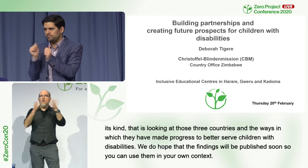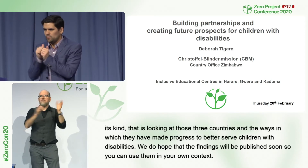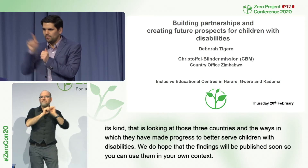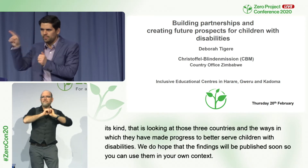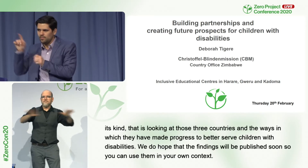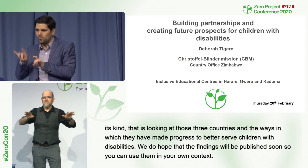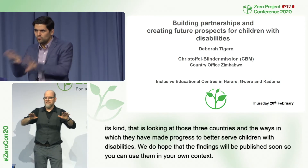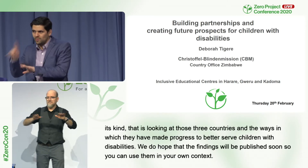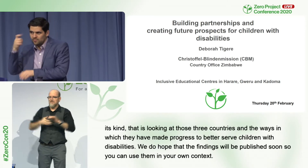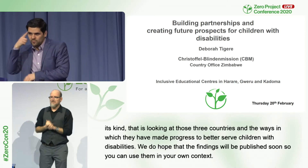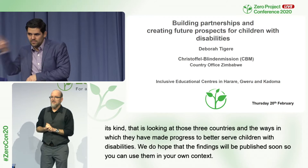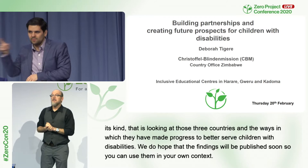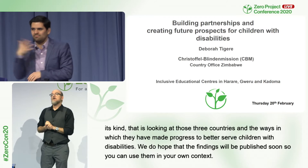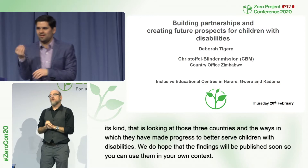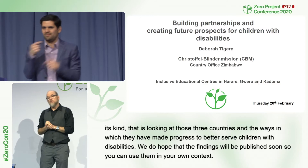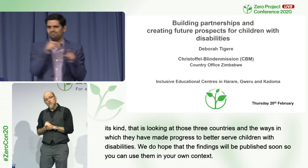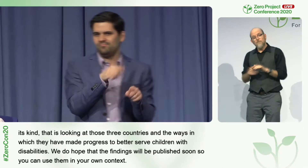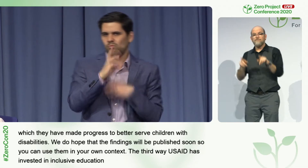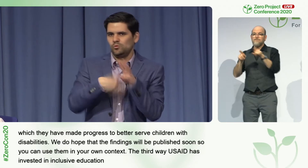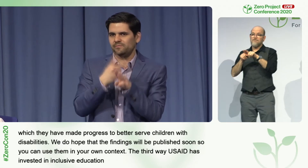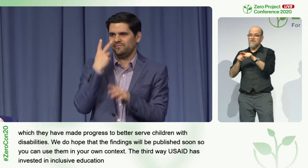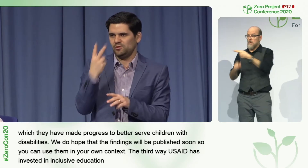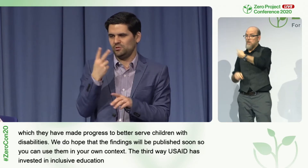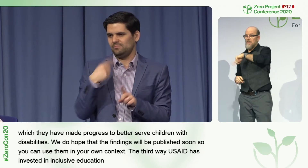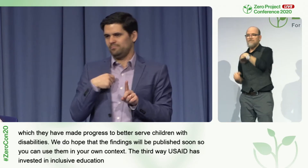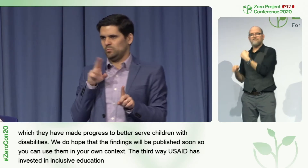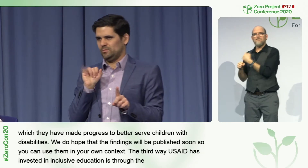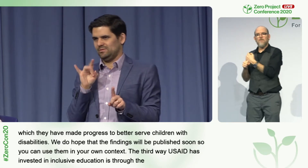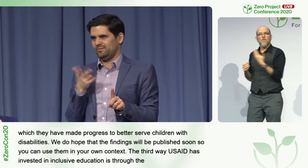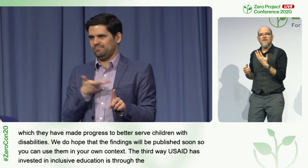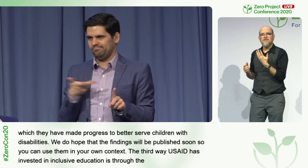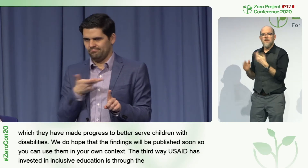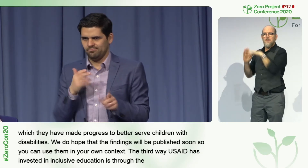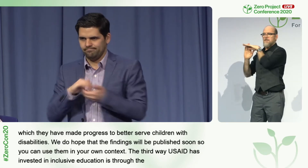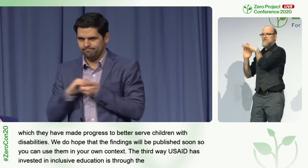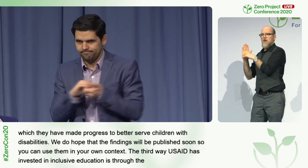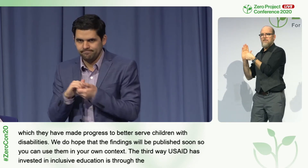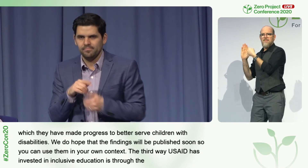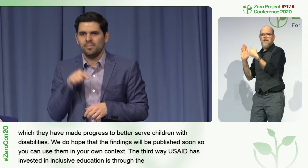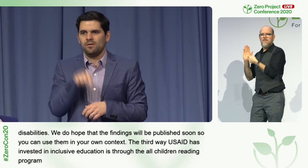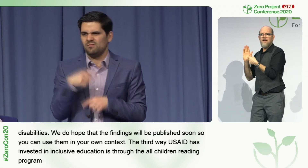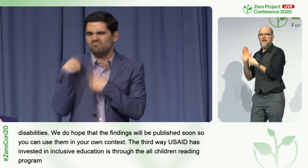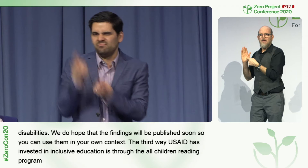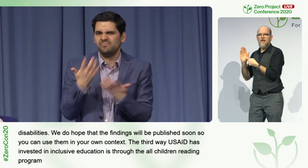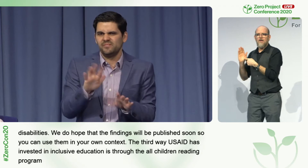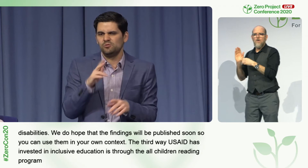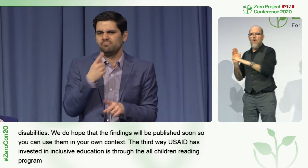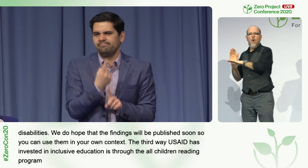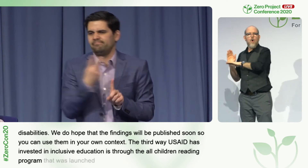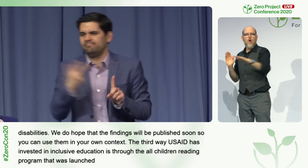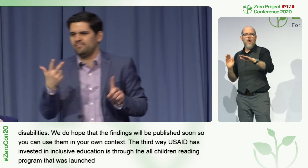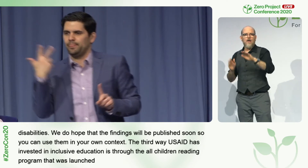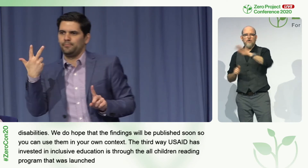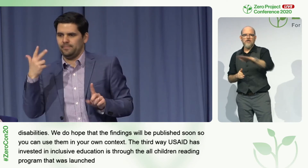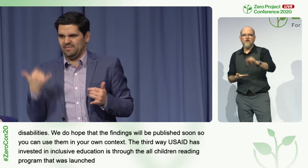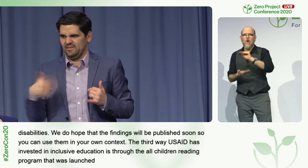inclusive education is through the All Children Reading program that was launched in partnership with World